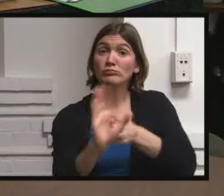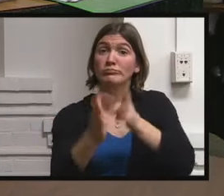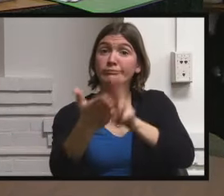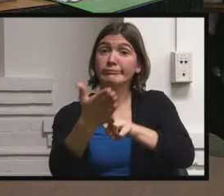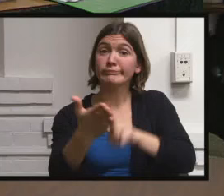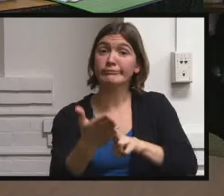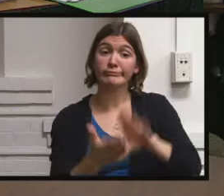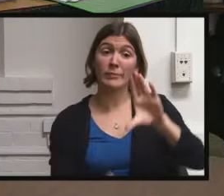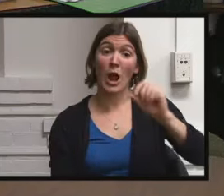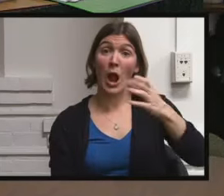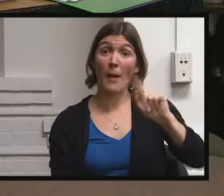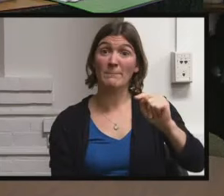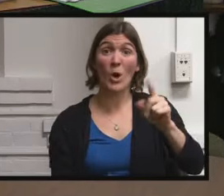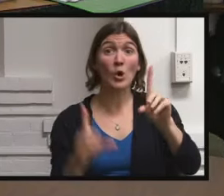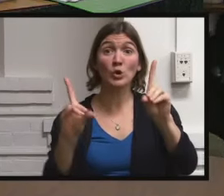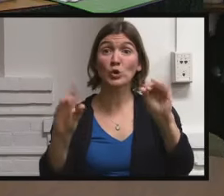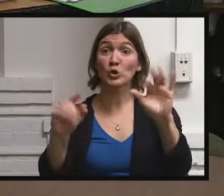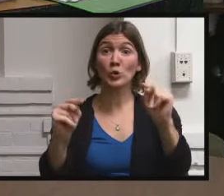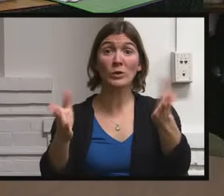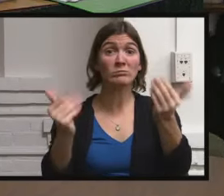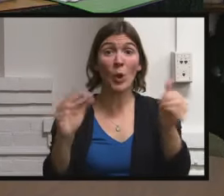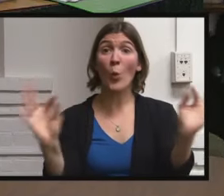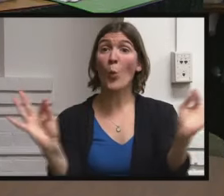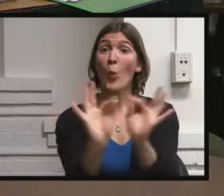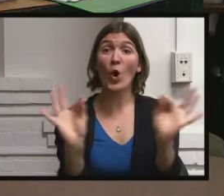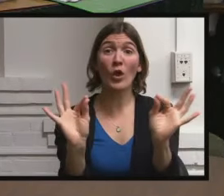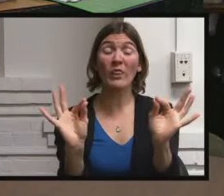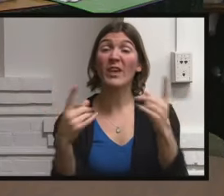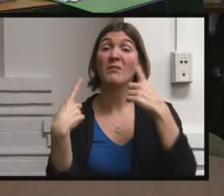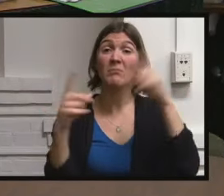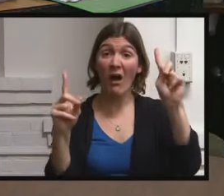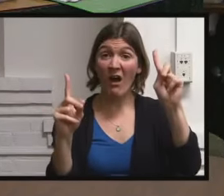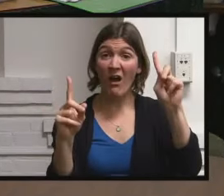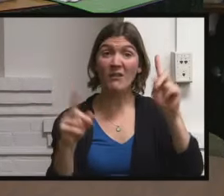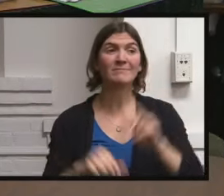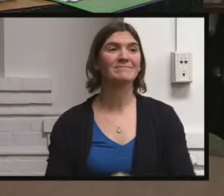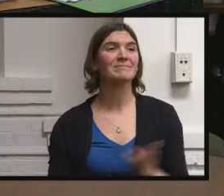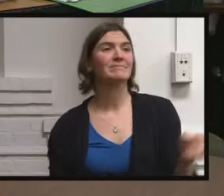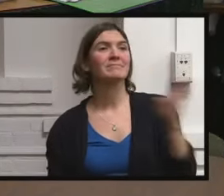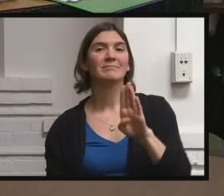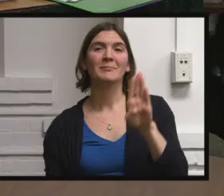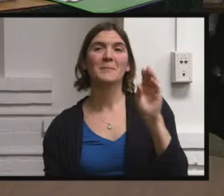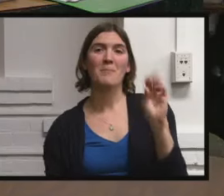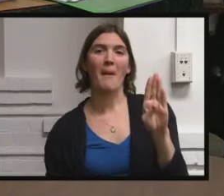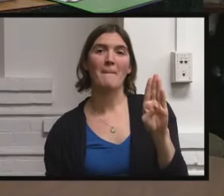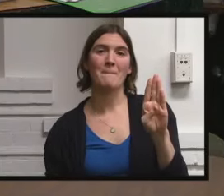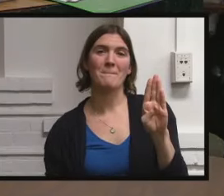the composting program. Yeah, it makes it a very, very big difference. Sure, Bob.